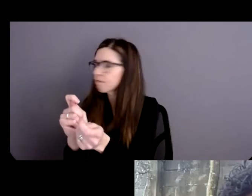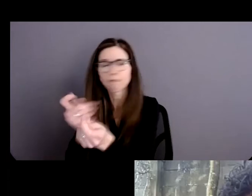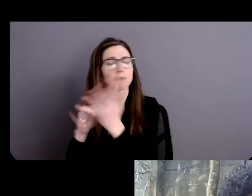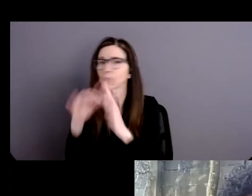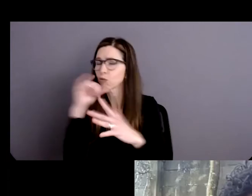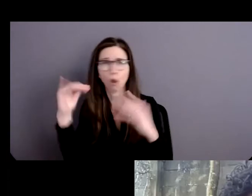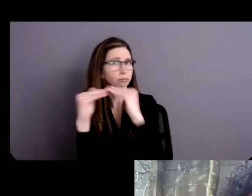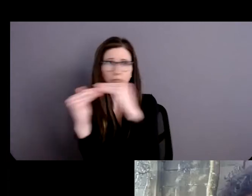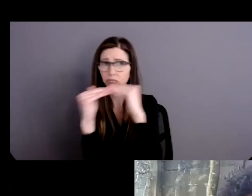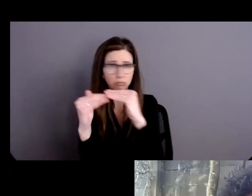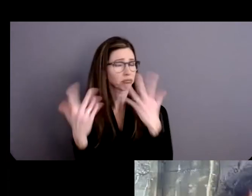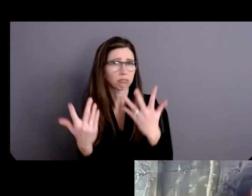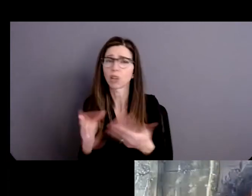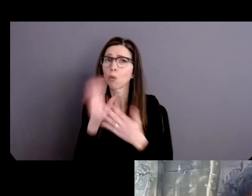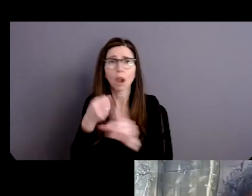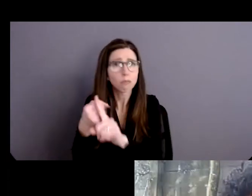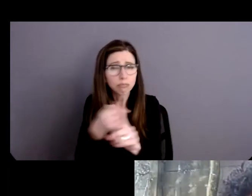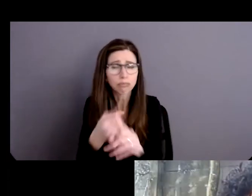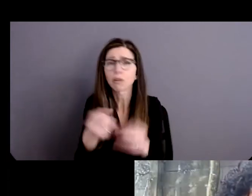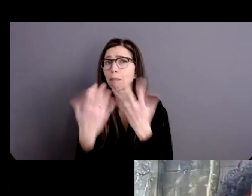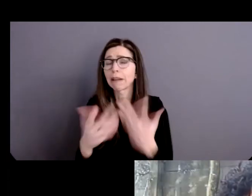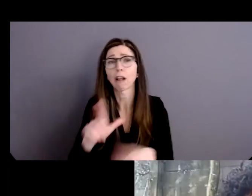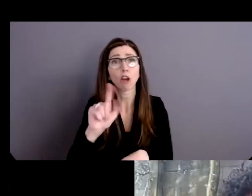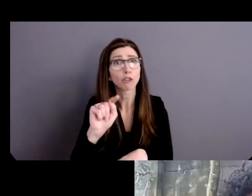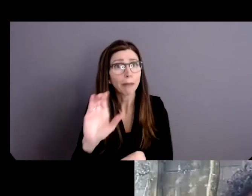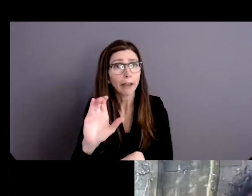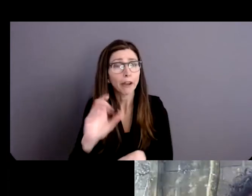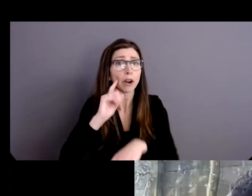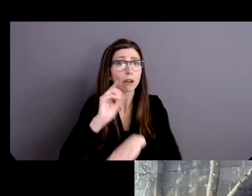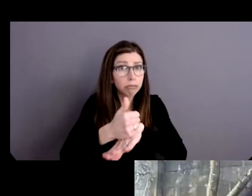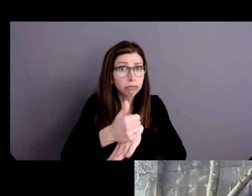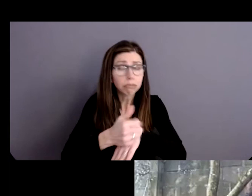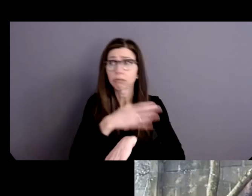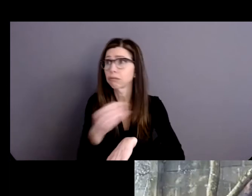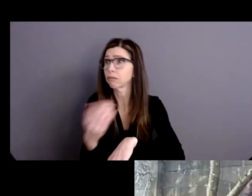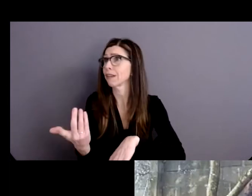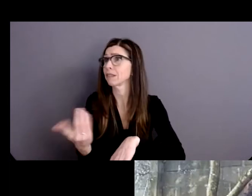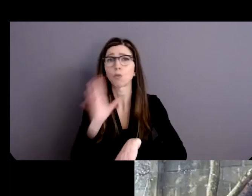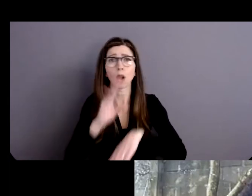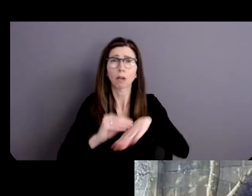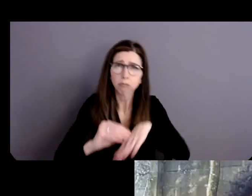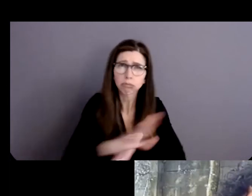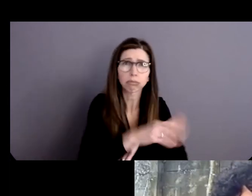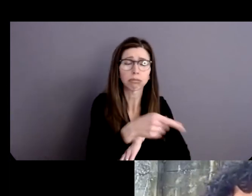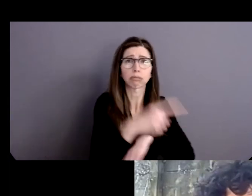in many long-term care facilities, as well as the living conditions of Black and Indigenous communities